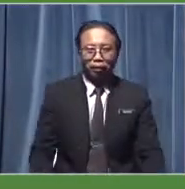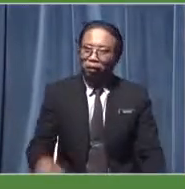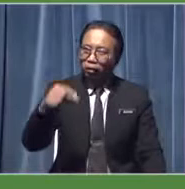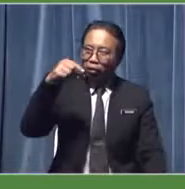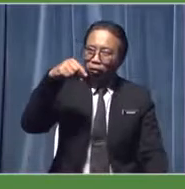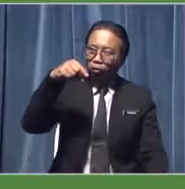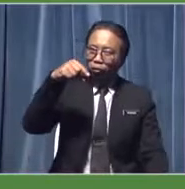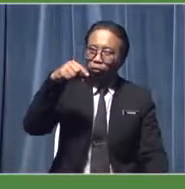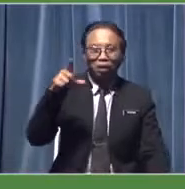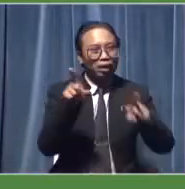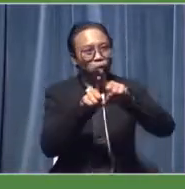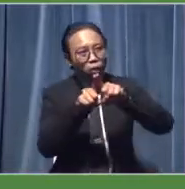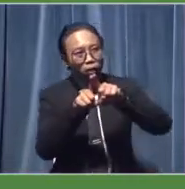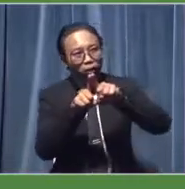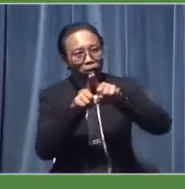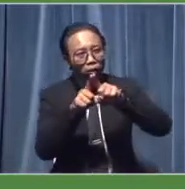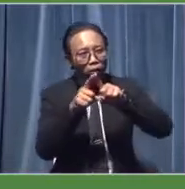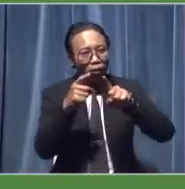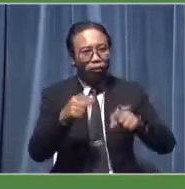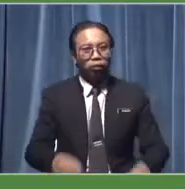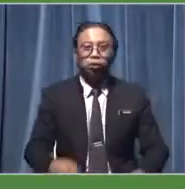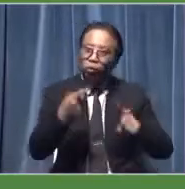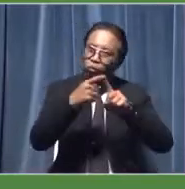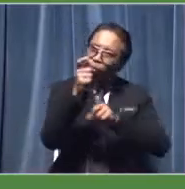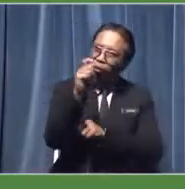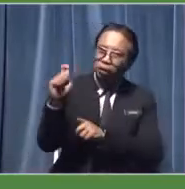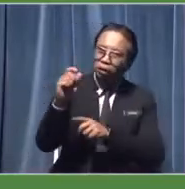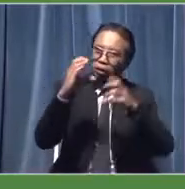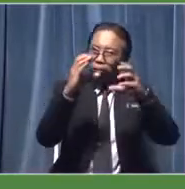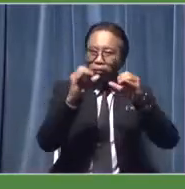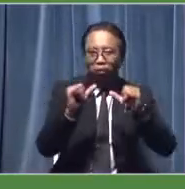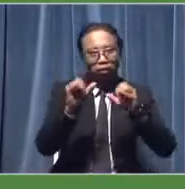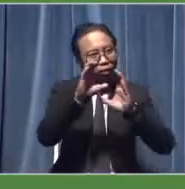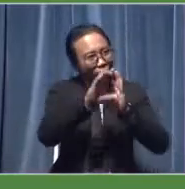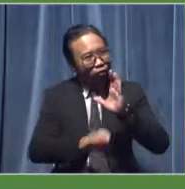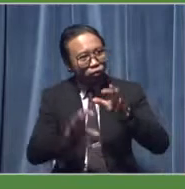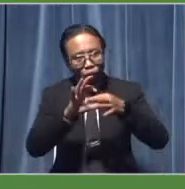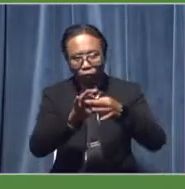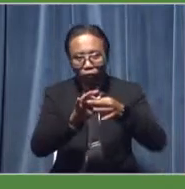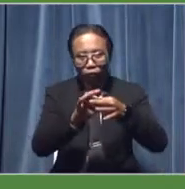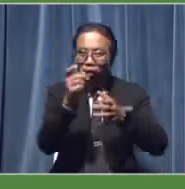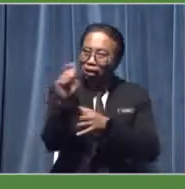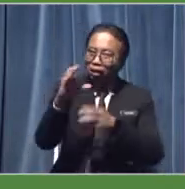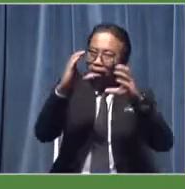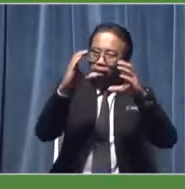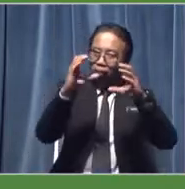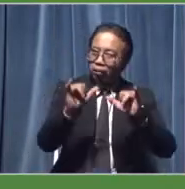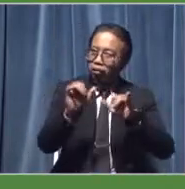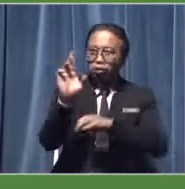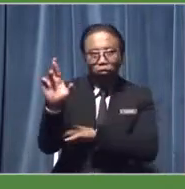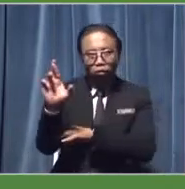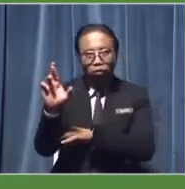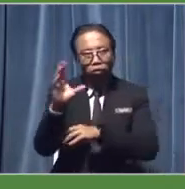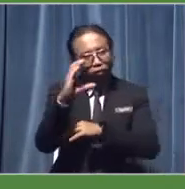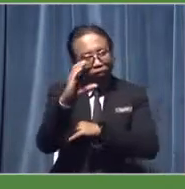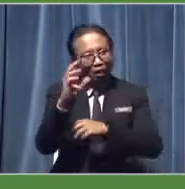Q is equals to the capacitance of the capacitor C times